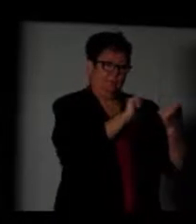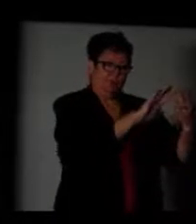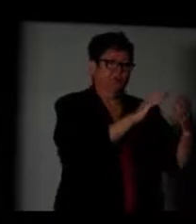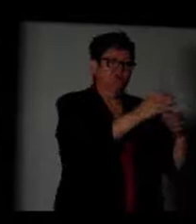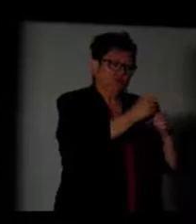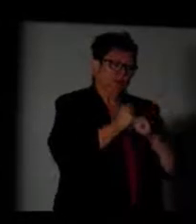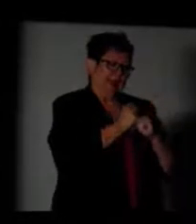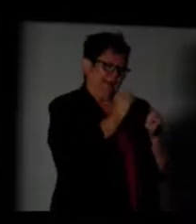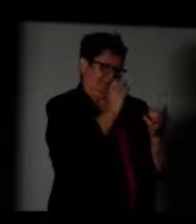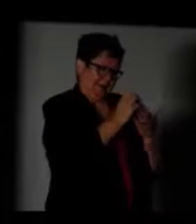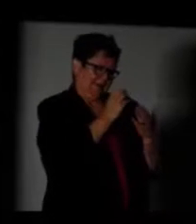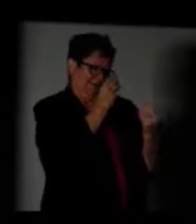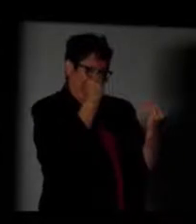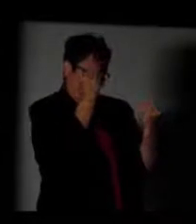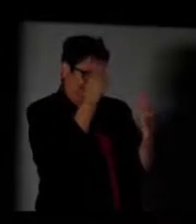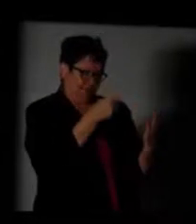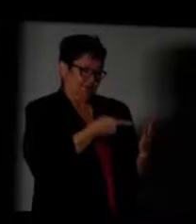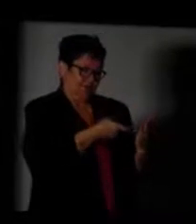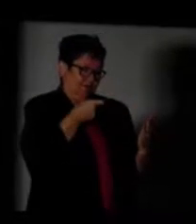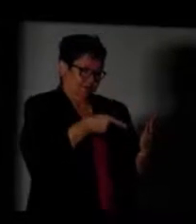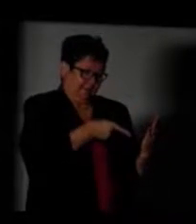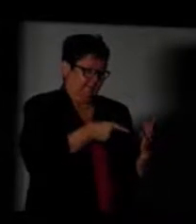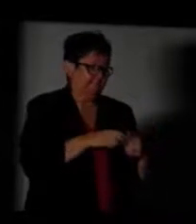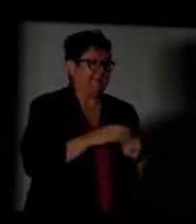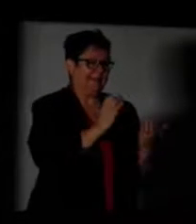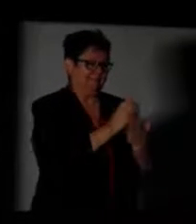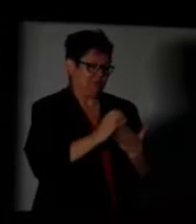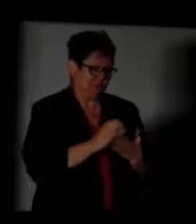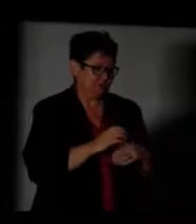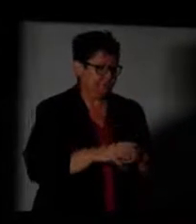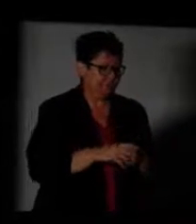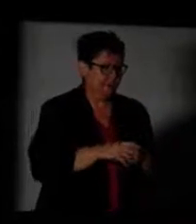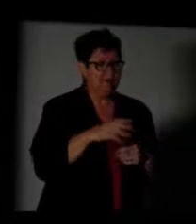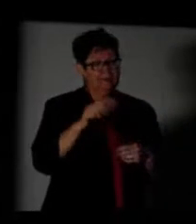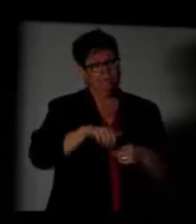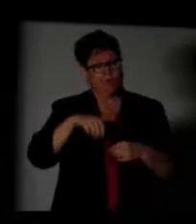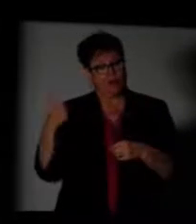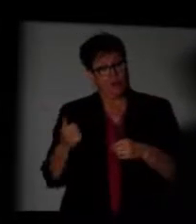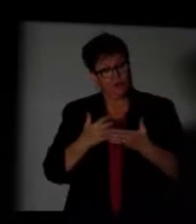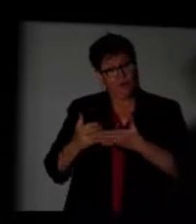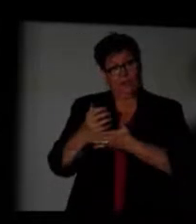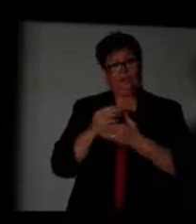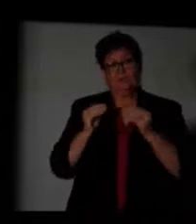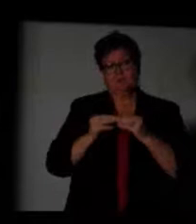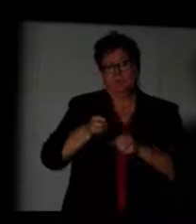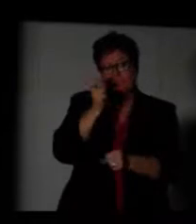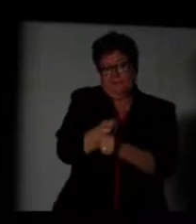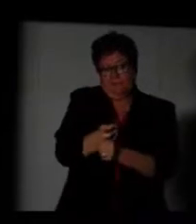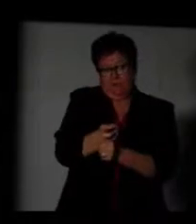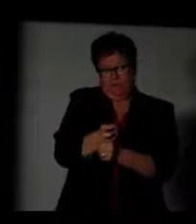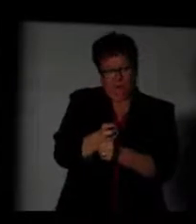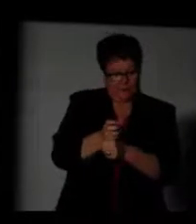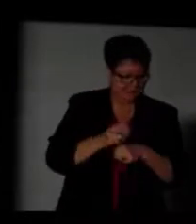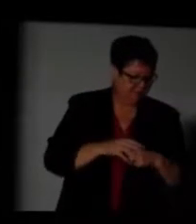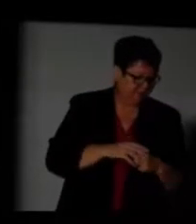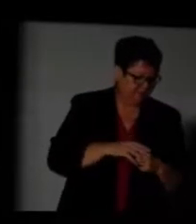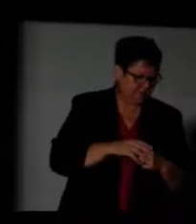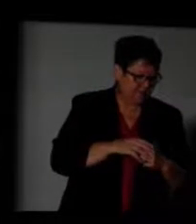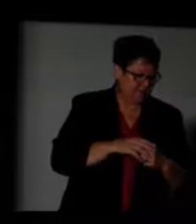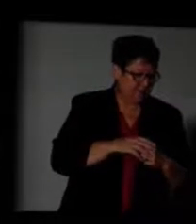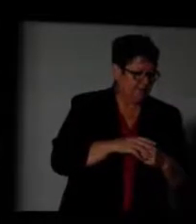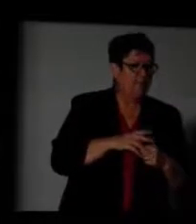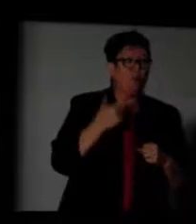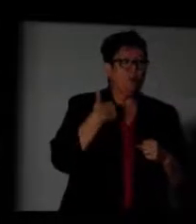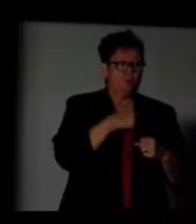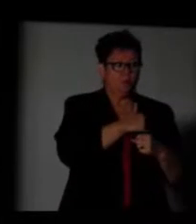images. For other sorts of collections, though, there are more substantial difficulties, and I would say that certainly we're at the stage at the moment